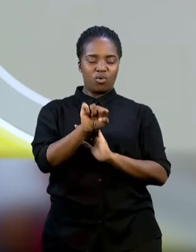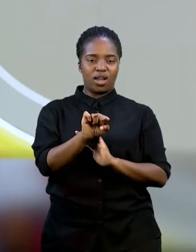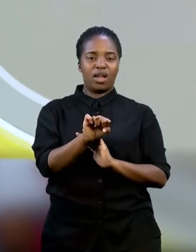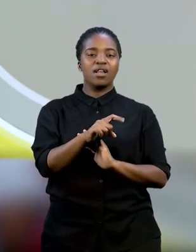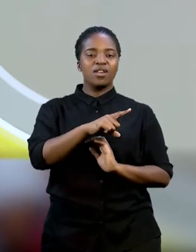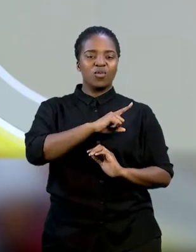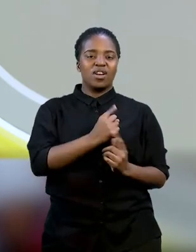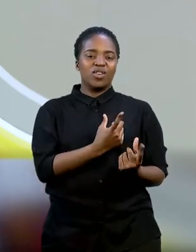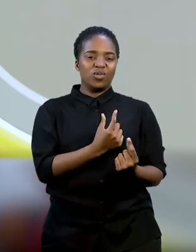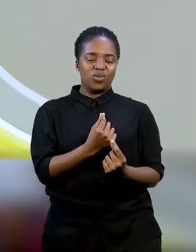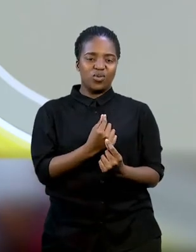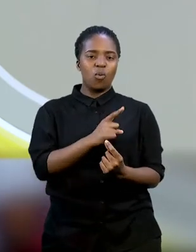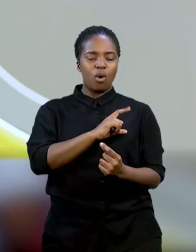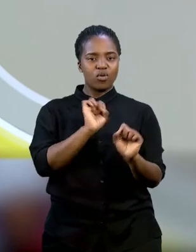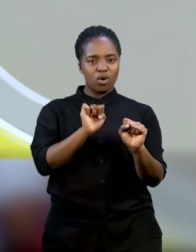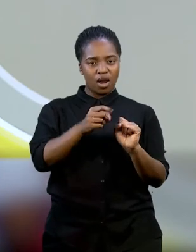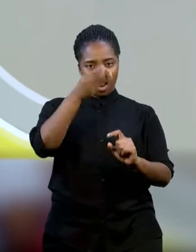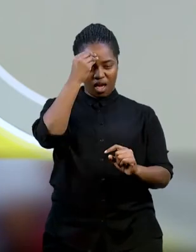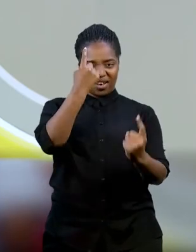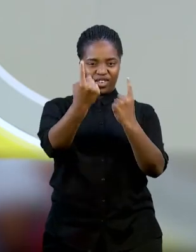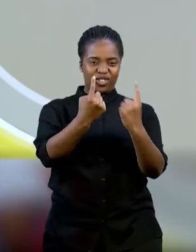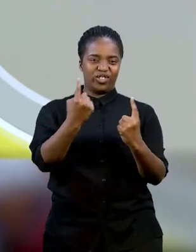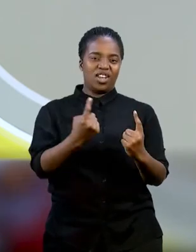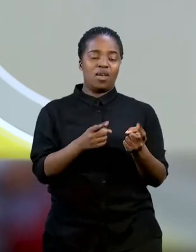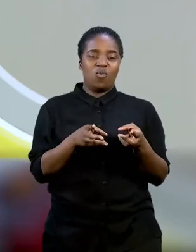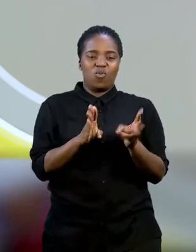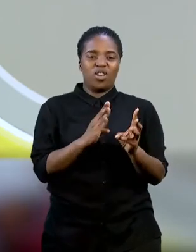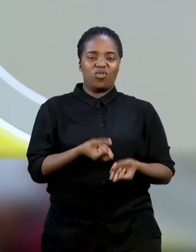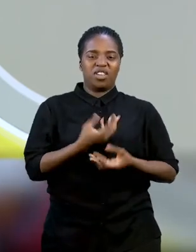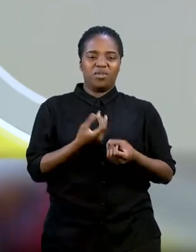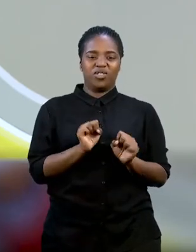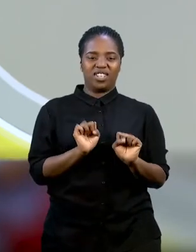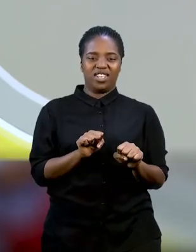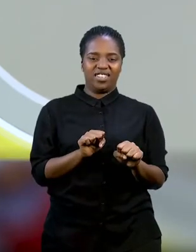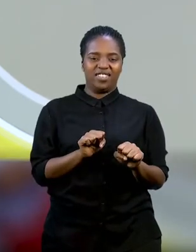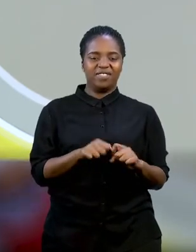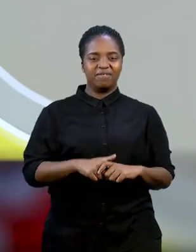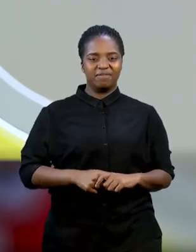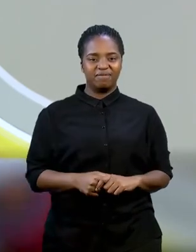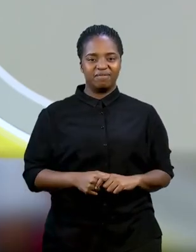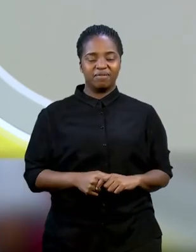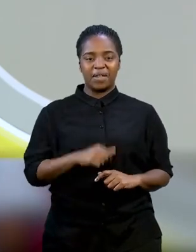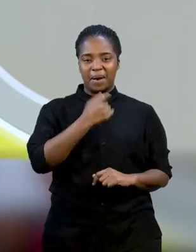hore re phila ka tsela e feng le hore re kgone ho arolalana diphapang tsa rona le hore re kgone ho keteka